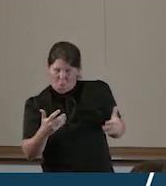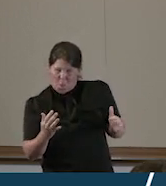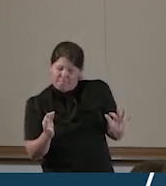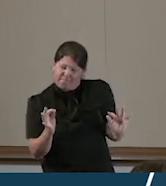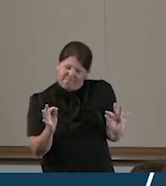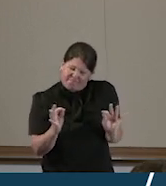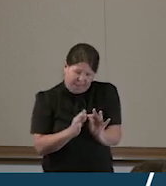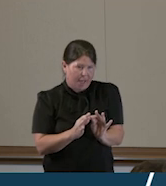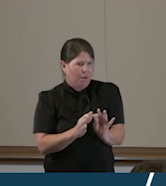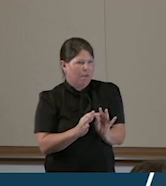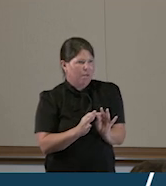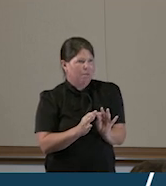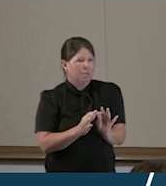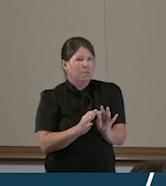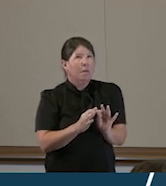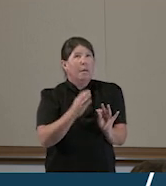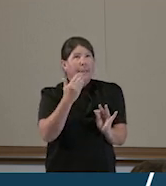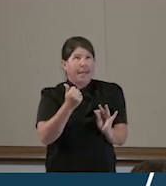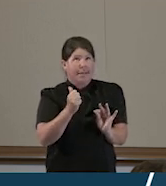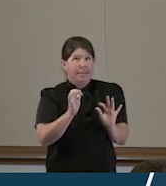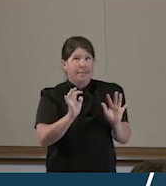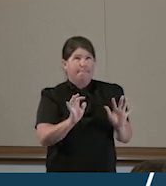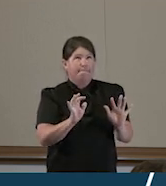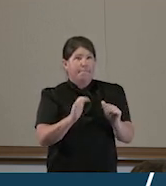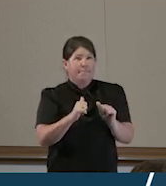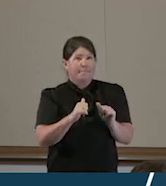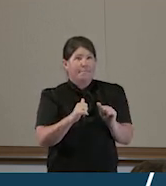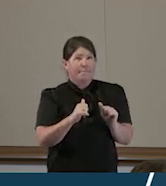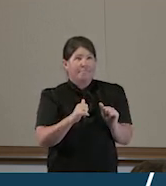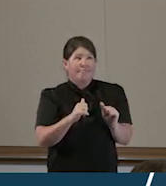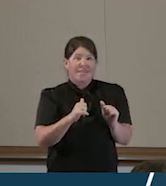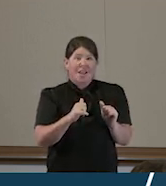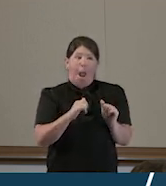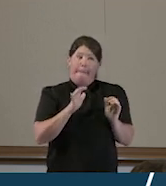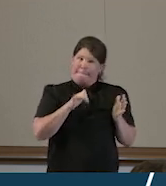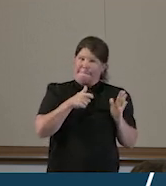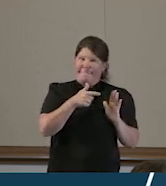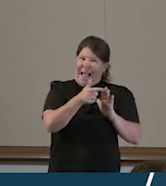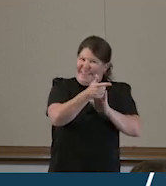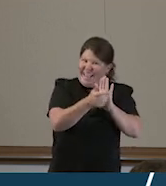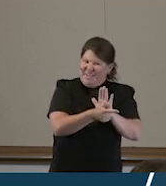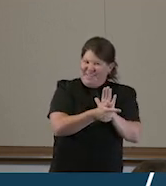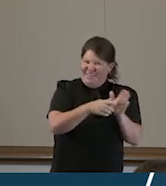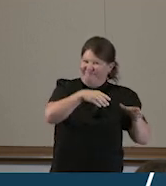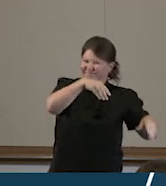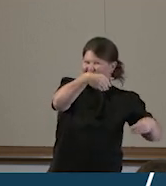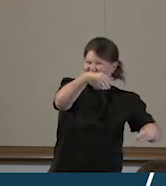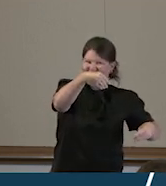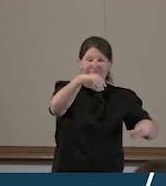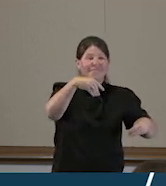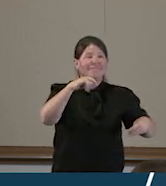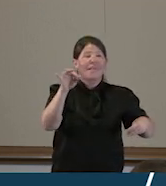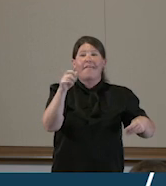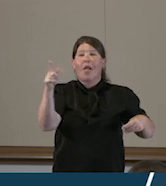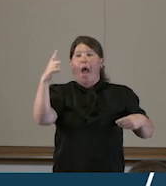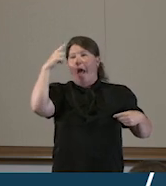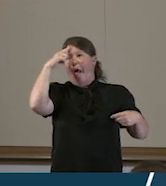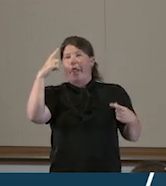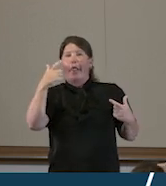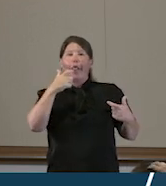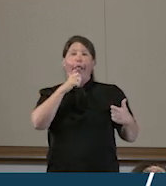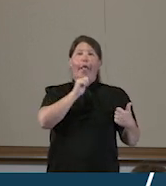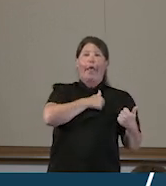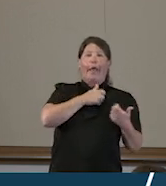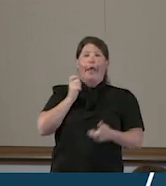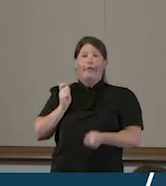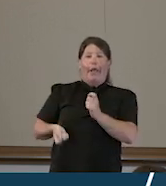because it is now a legal document. So no one can say no and then just scoff and turn away, right? Just one part of it.